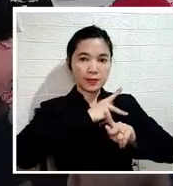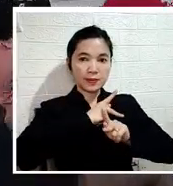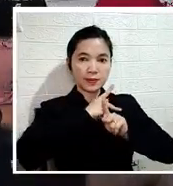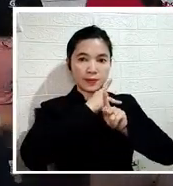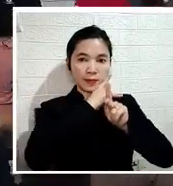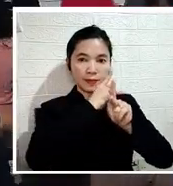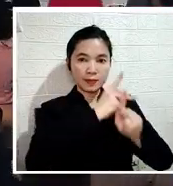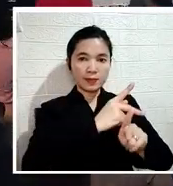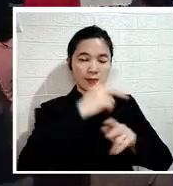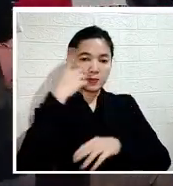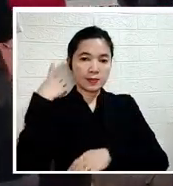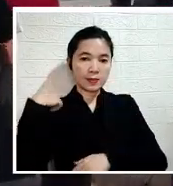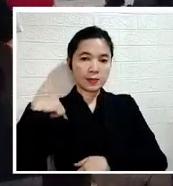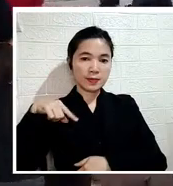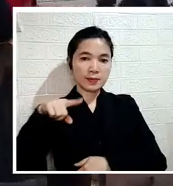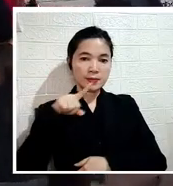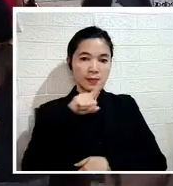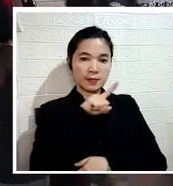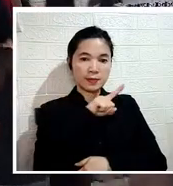Sapinipinas,